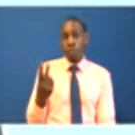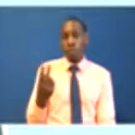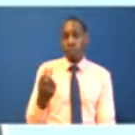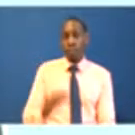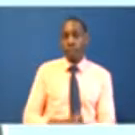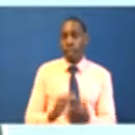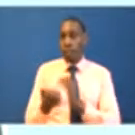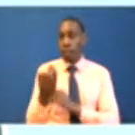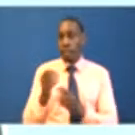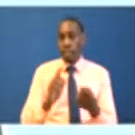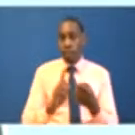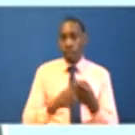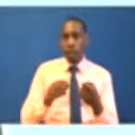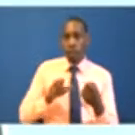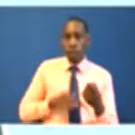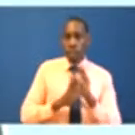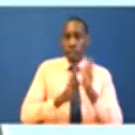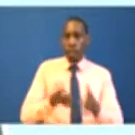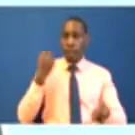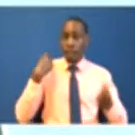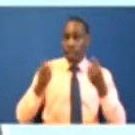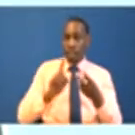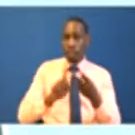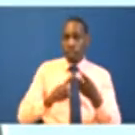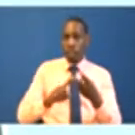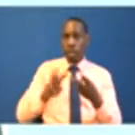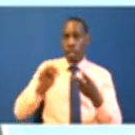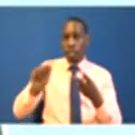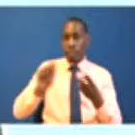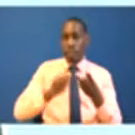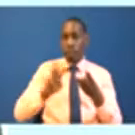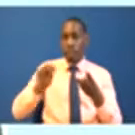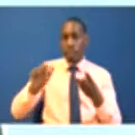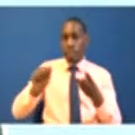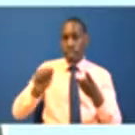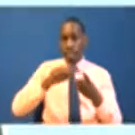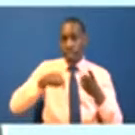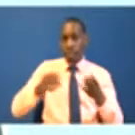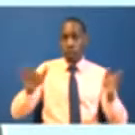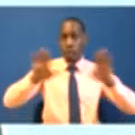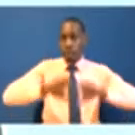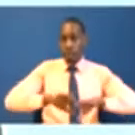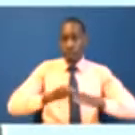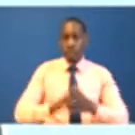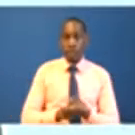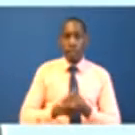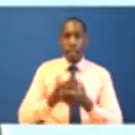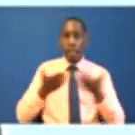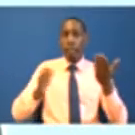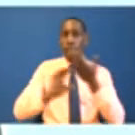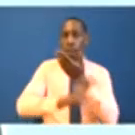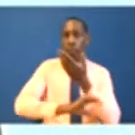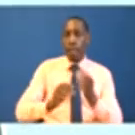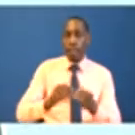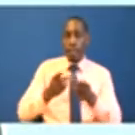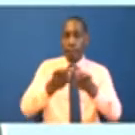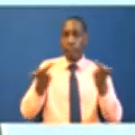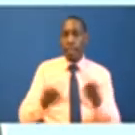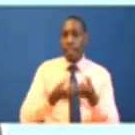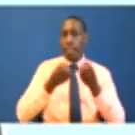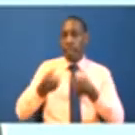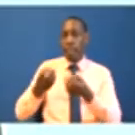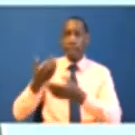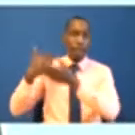three one women rep from kericho and two mcs from the rift across the country many of the places